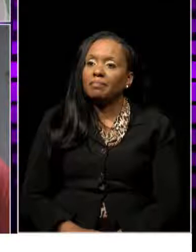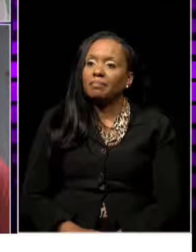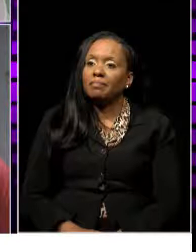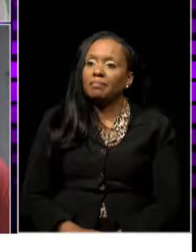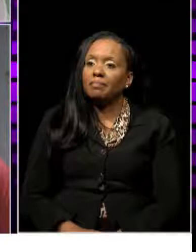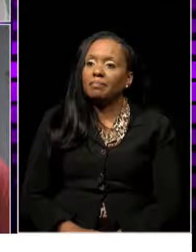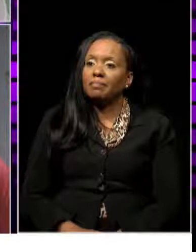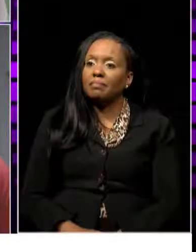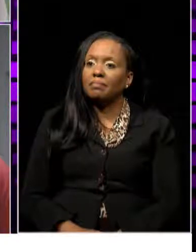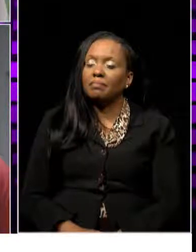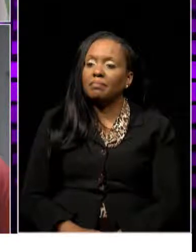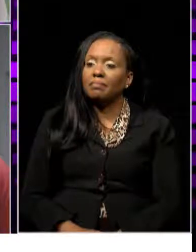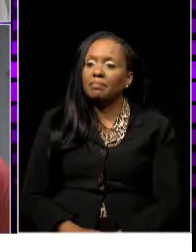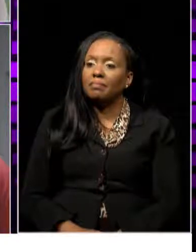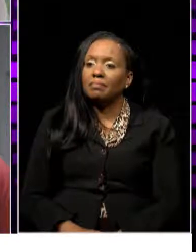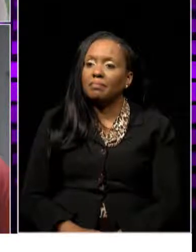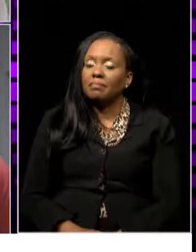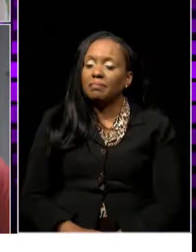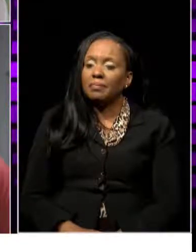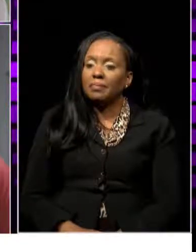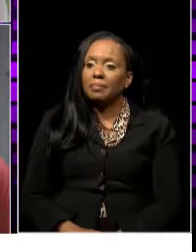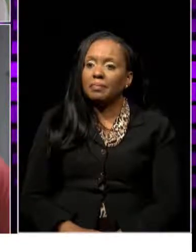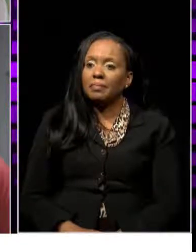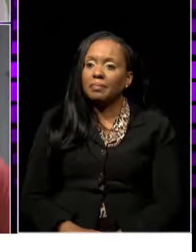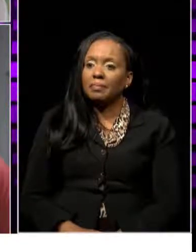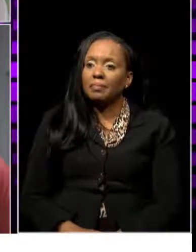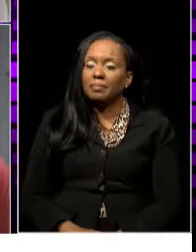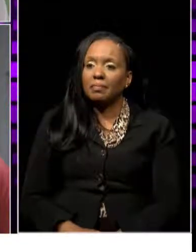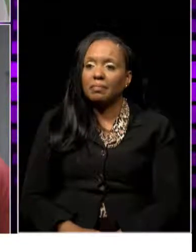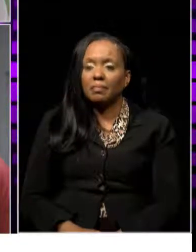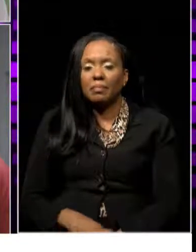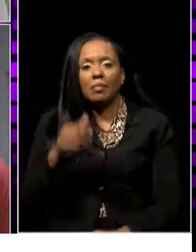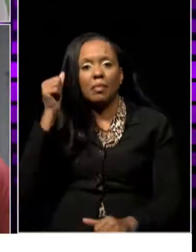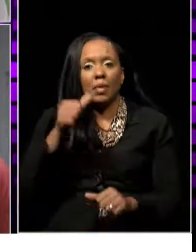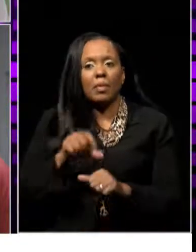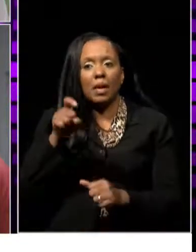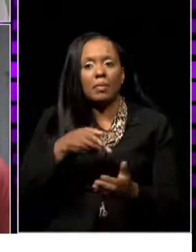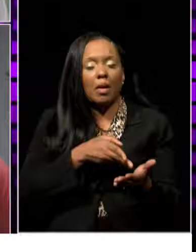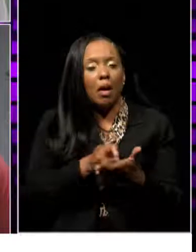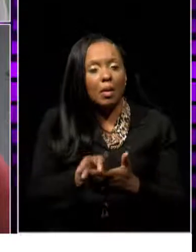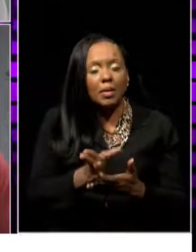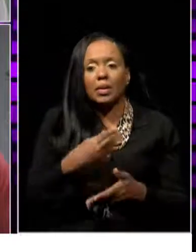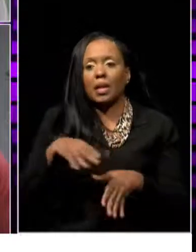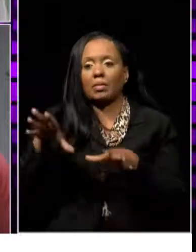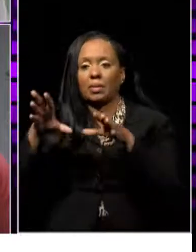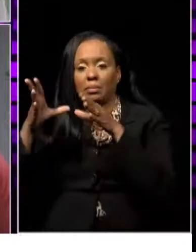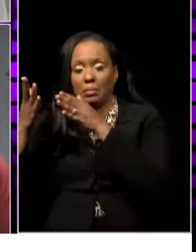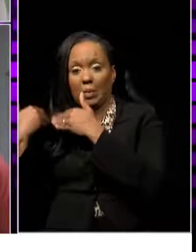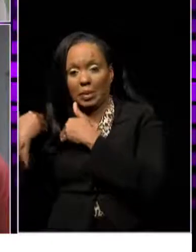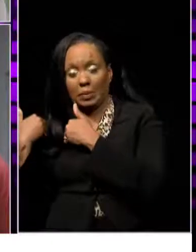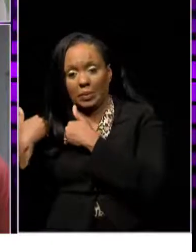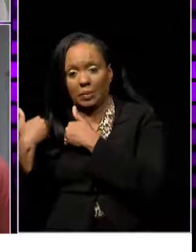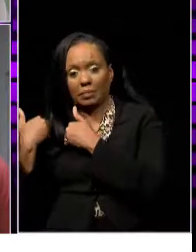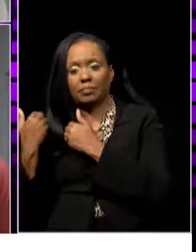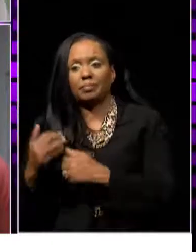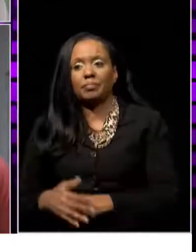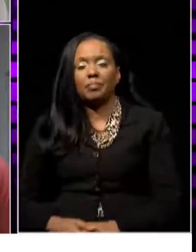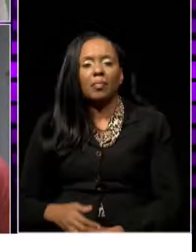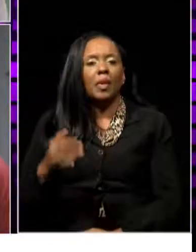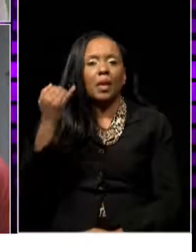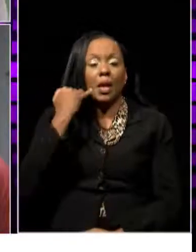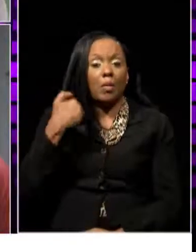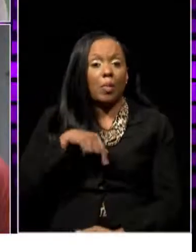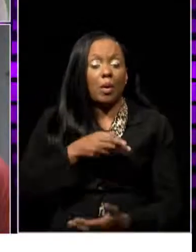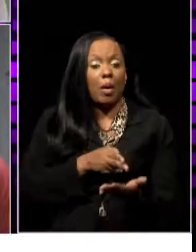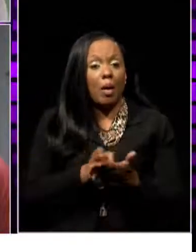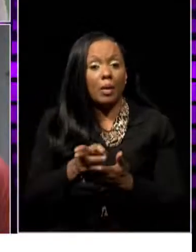Yes, I want to say, remember honesty and accountability. If we let that guide us under the umbrella of the